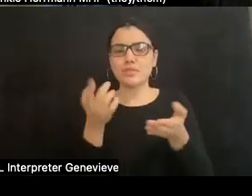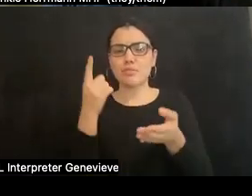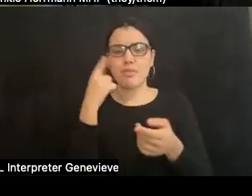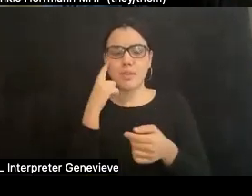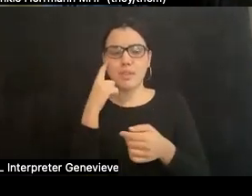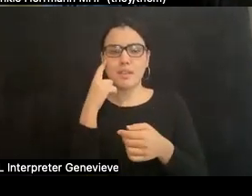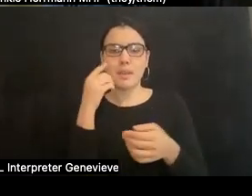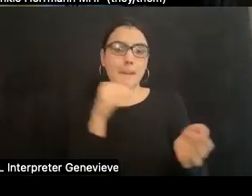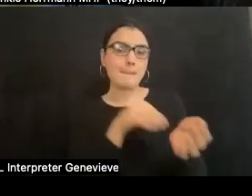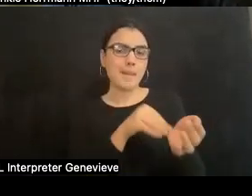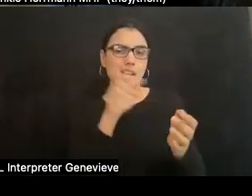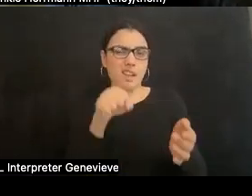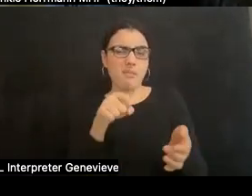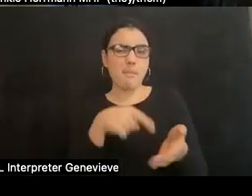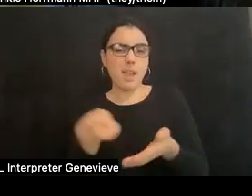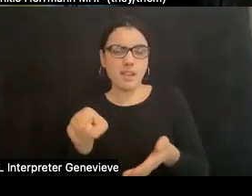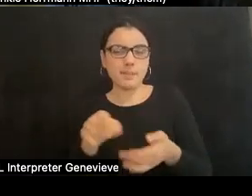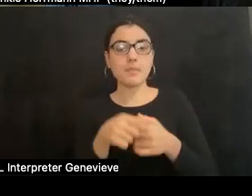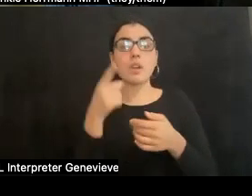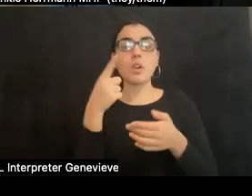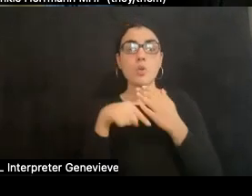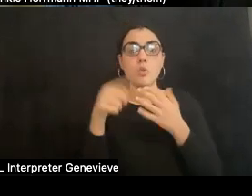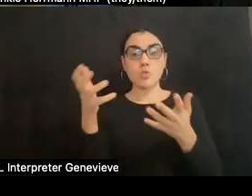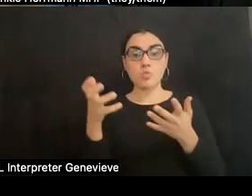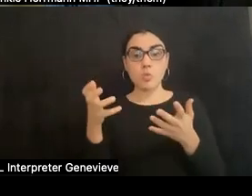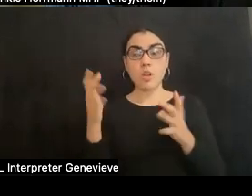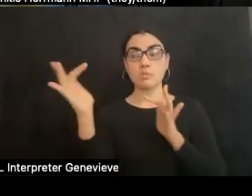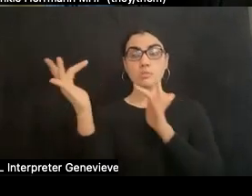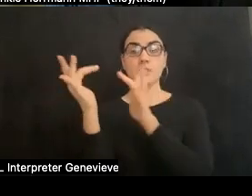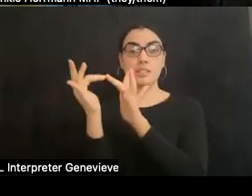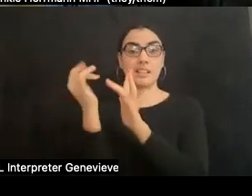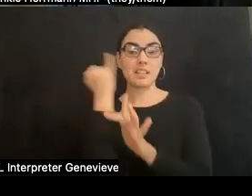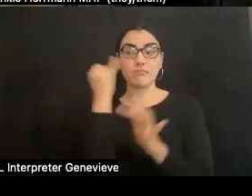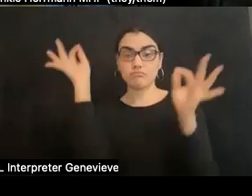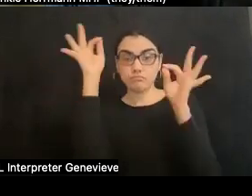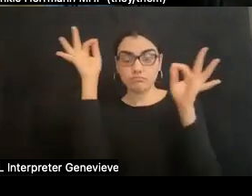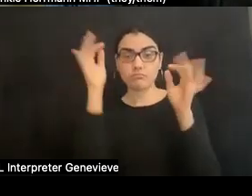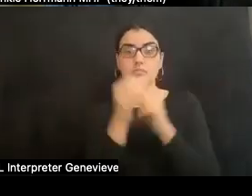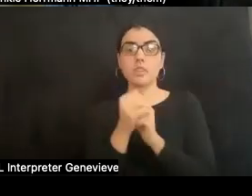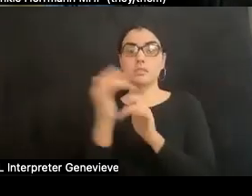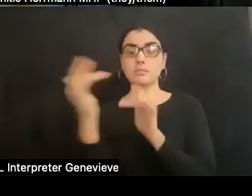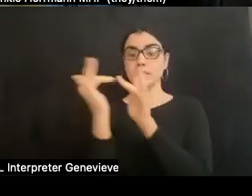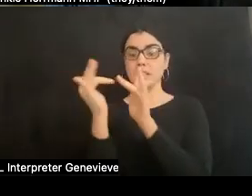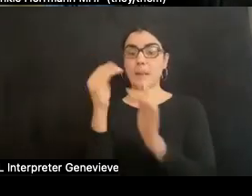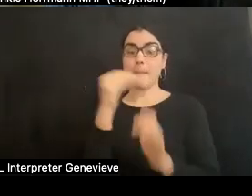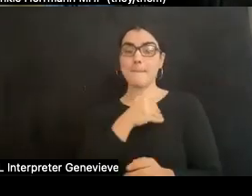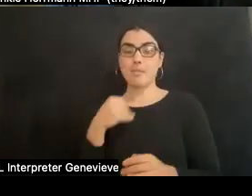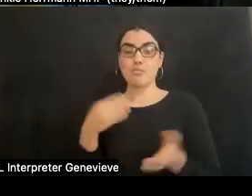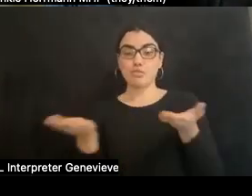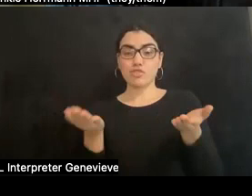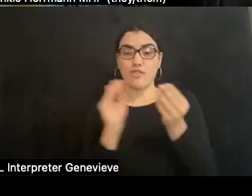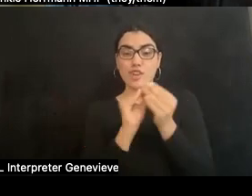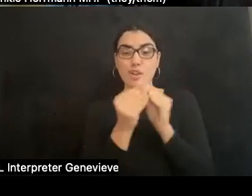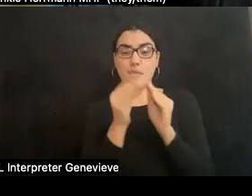Medicaid, can pay for. What you'll want to do is contact, if you don't already know, you'll contact the member services number on the back